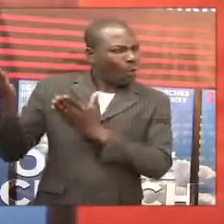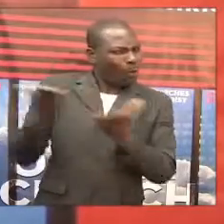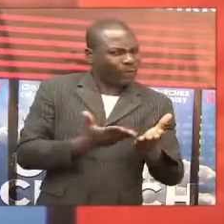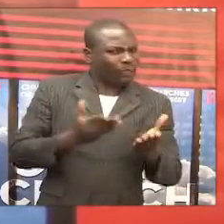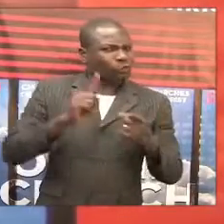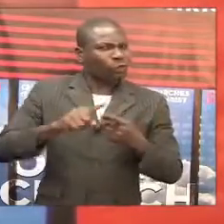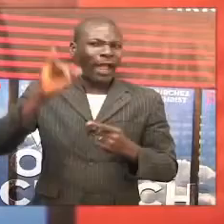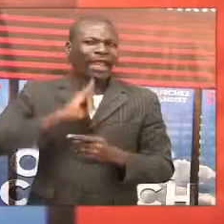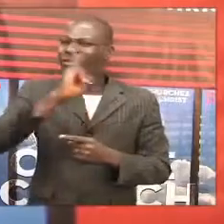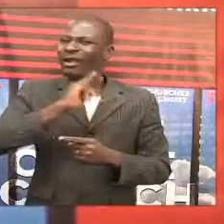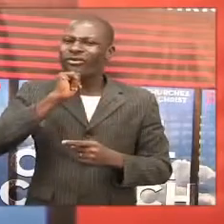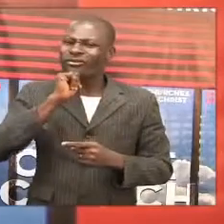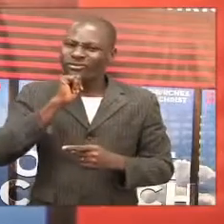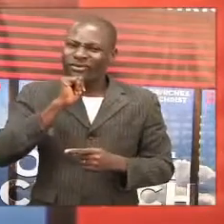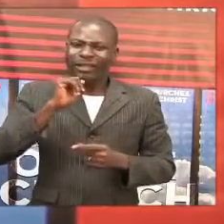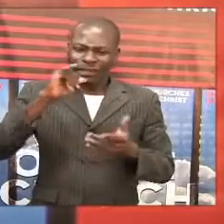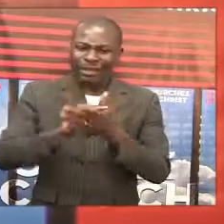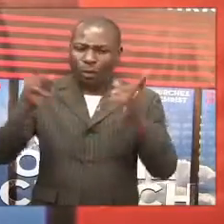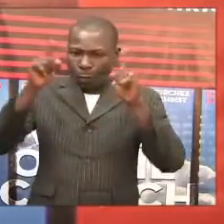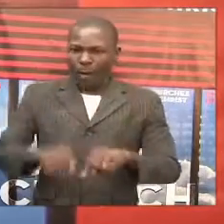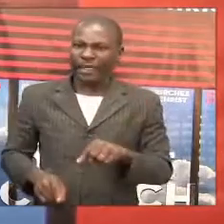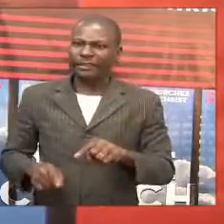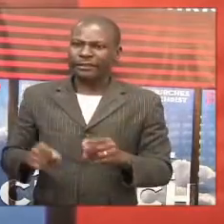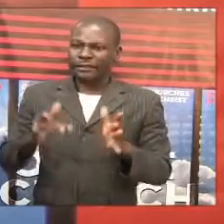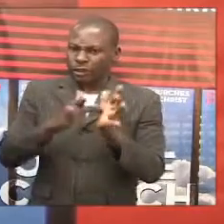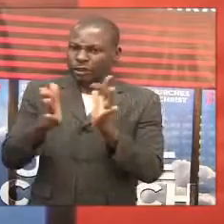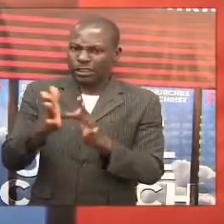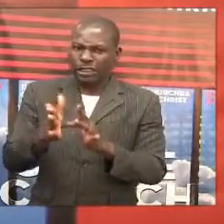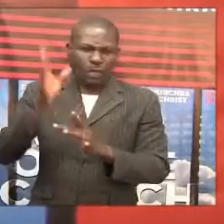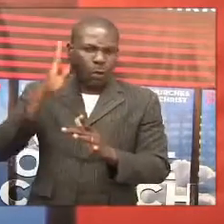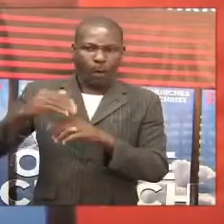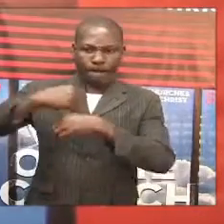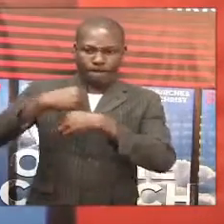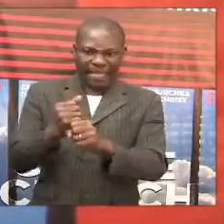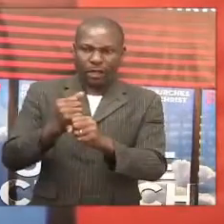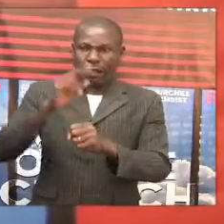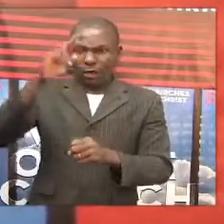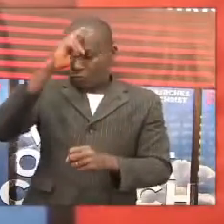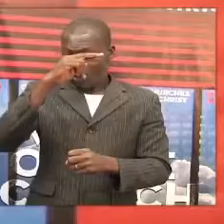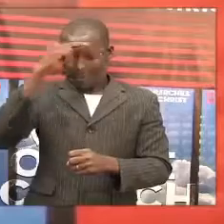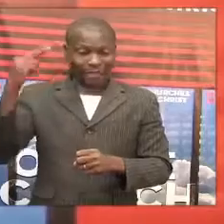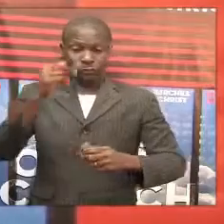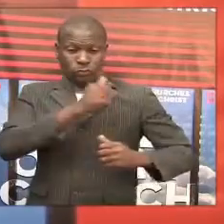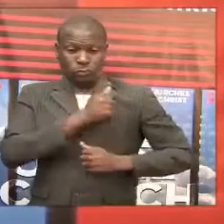Wabra, wabedma, Roman, asoja for no di waman sa abeka, the place of worship, sa